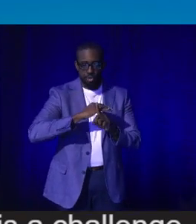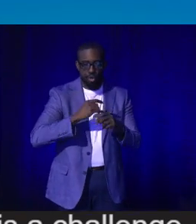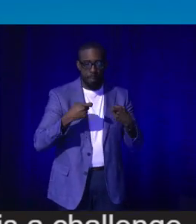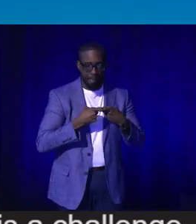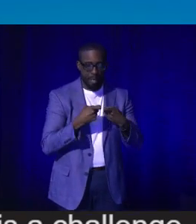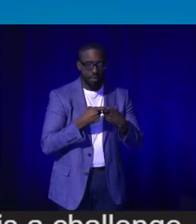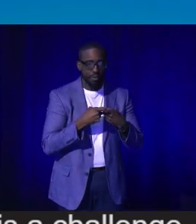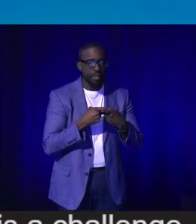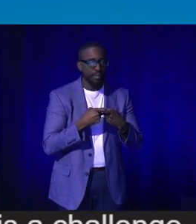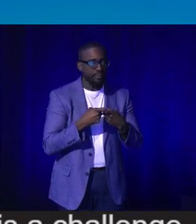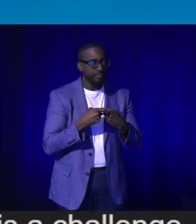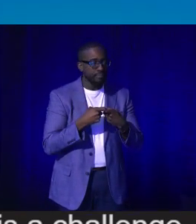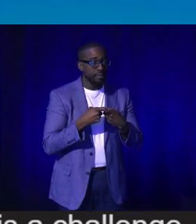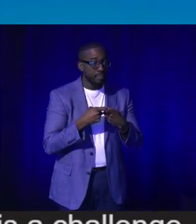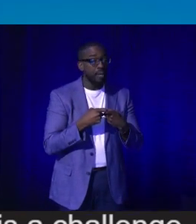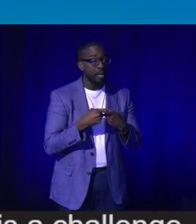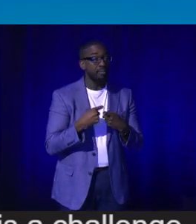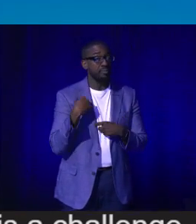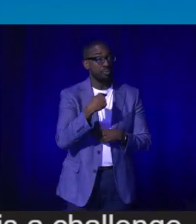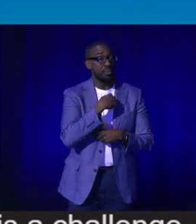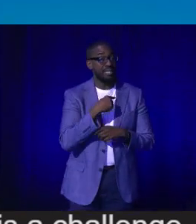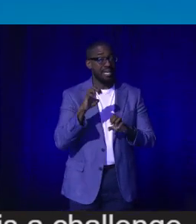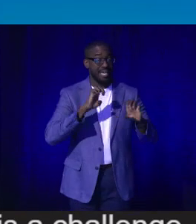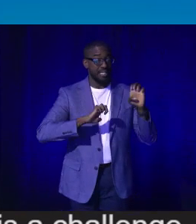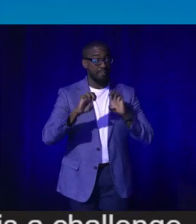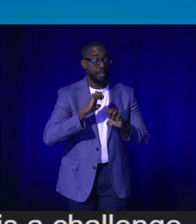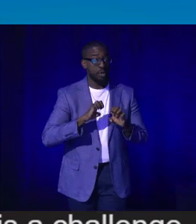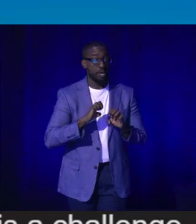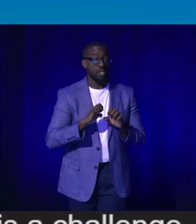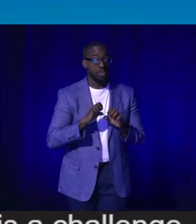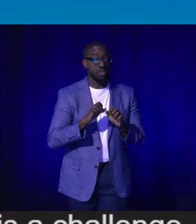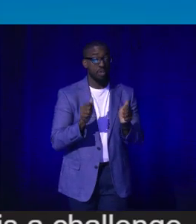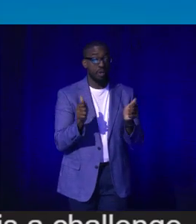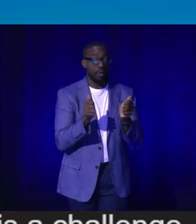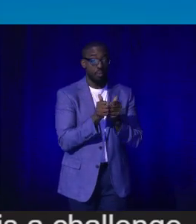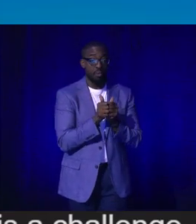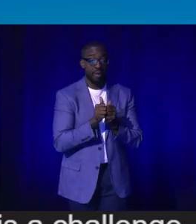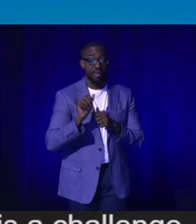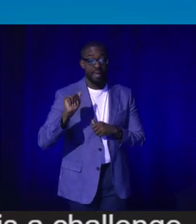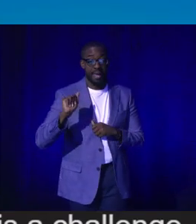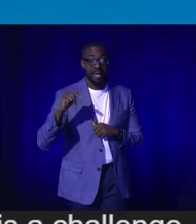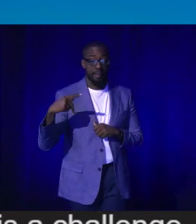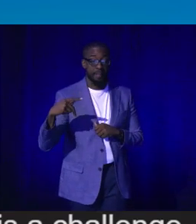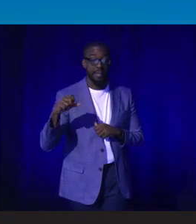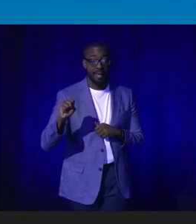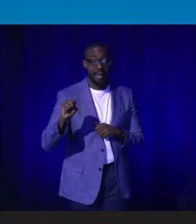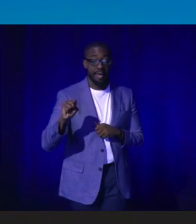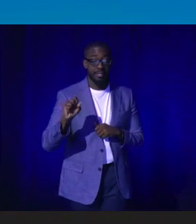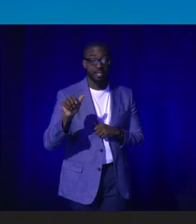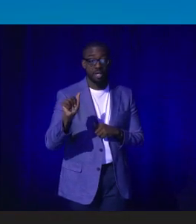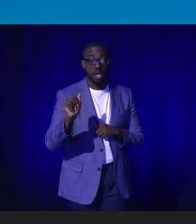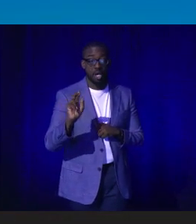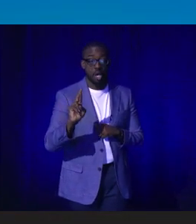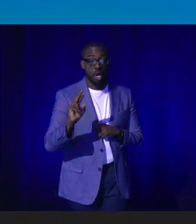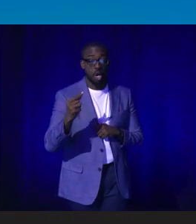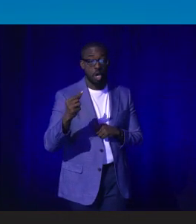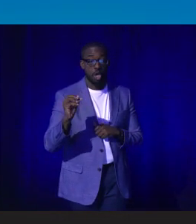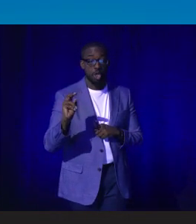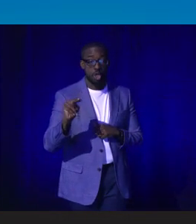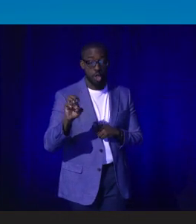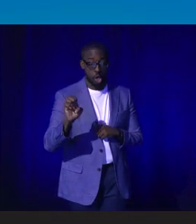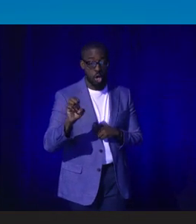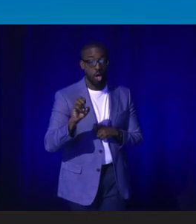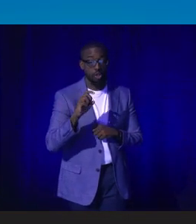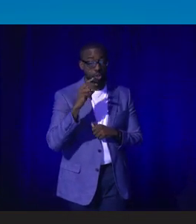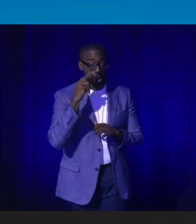interesting experiments at APS at Argonne to look at the temperature inside a battery with different like